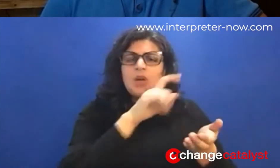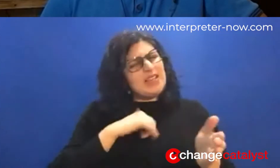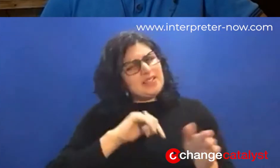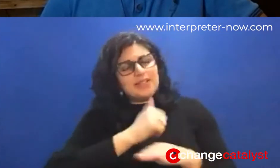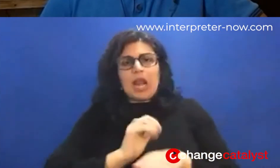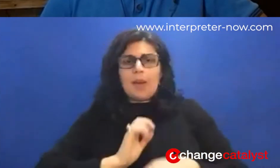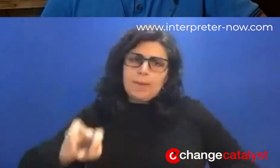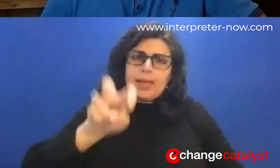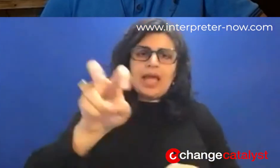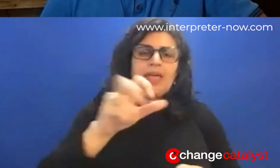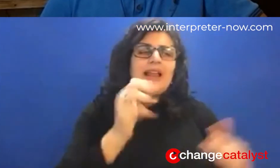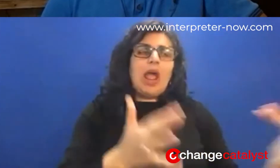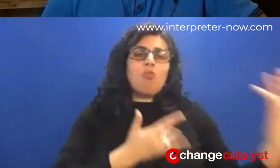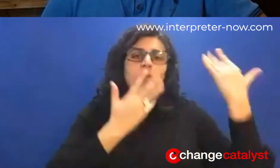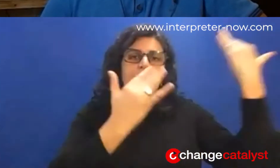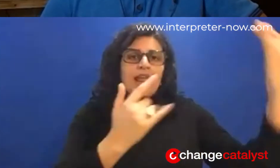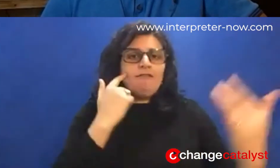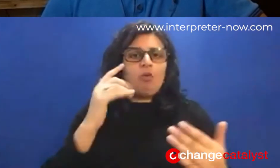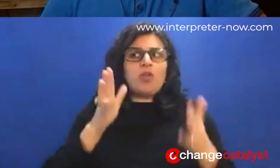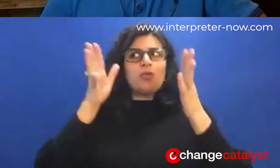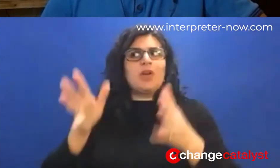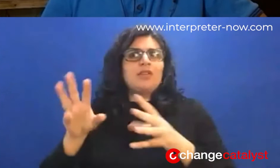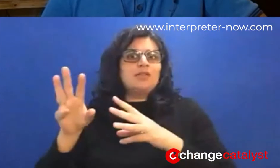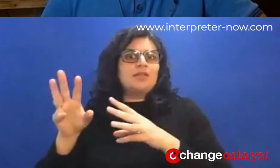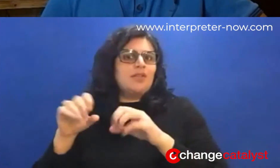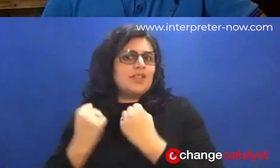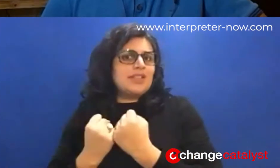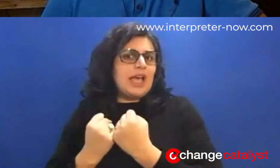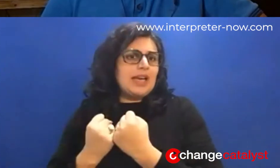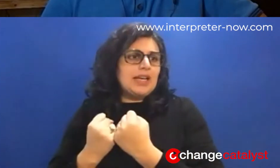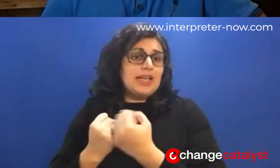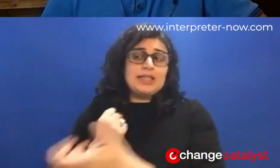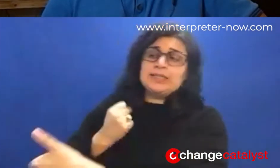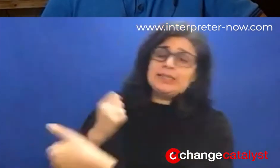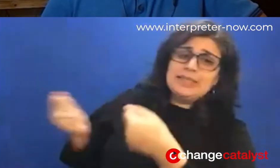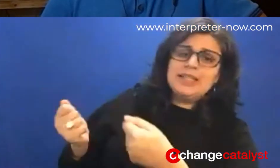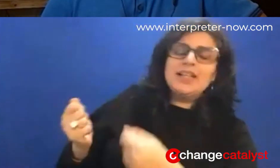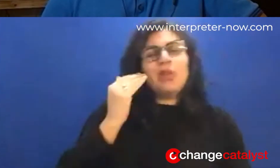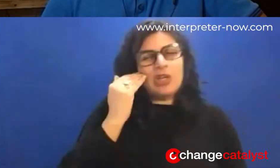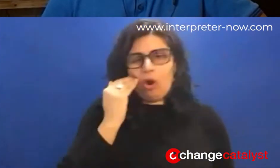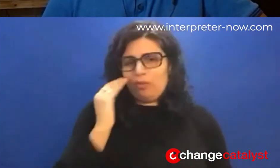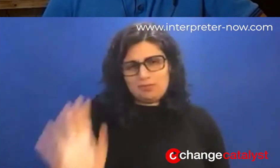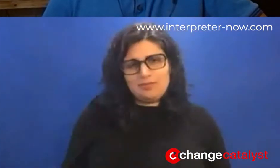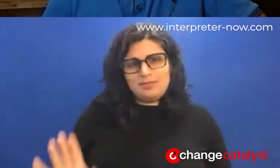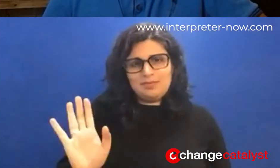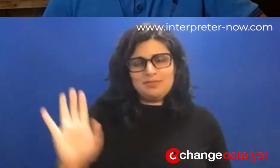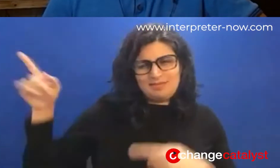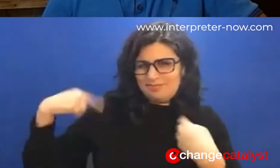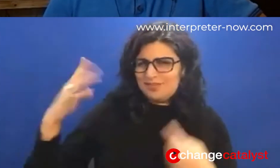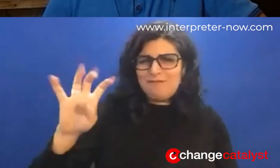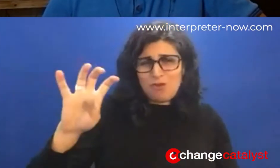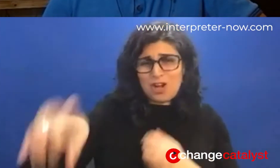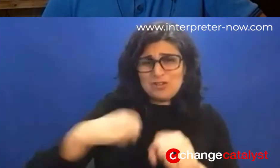not just waiting for the rest of society to bring us along, because we know how that goes. We have 400 years of how